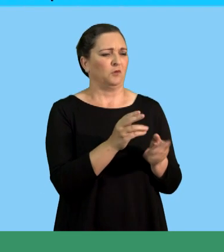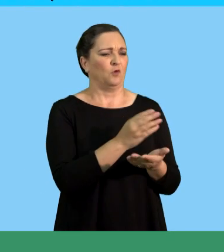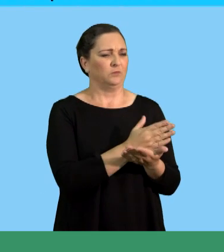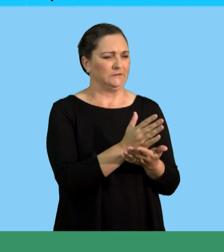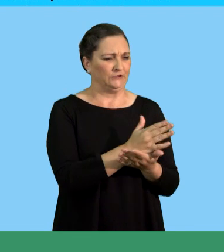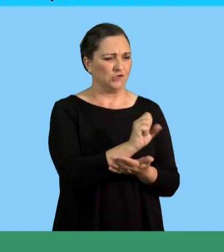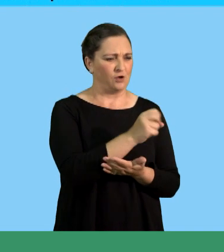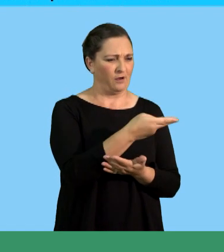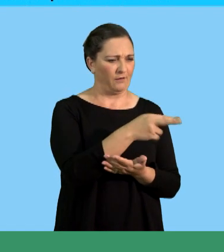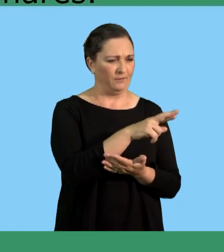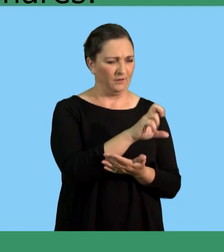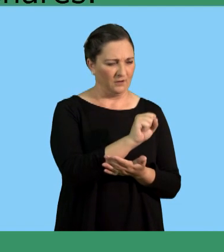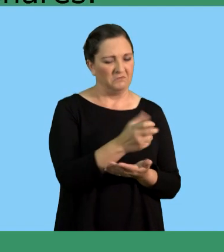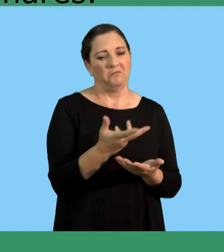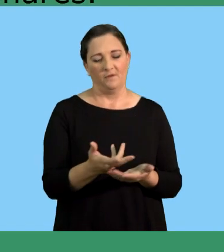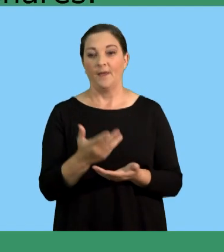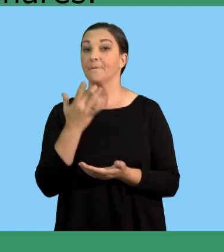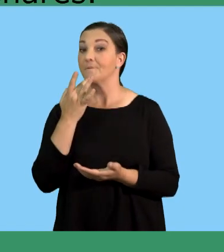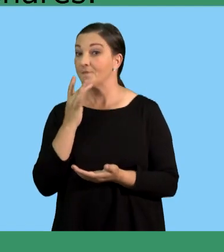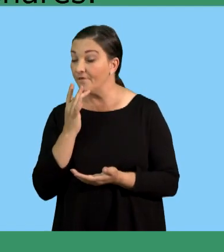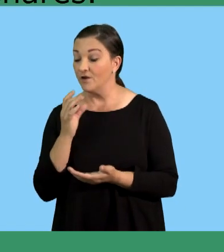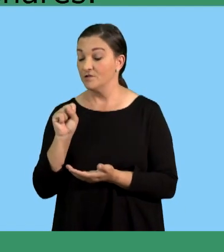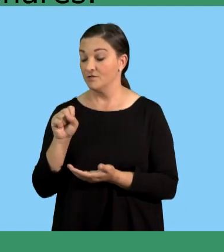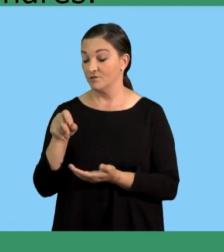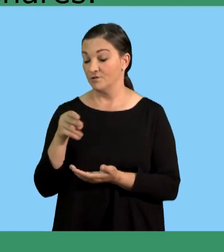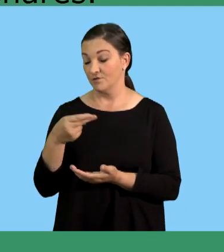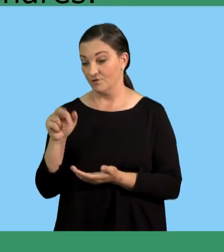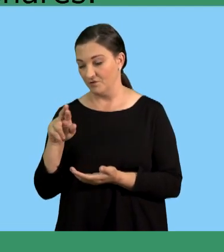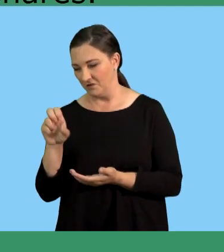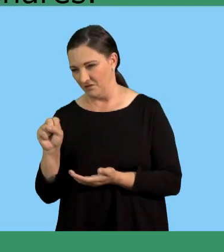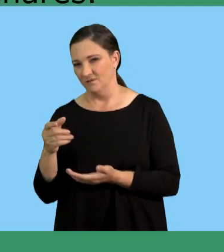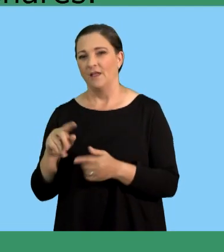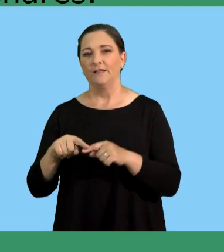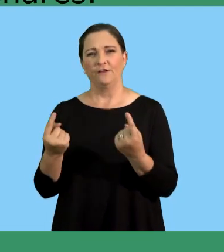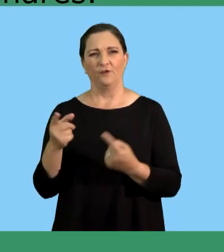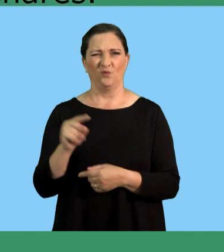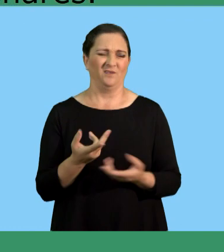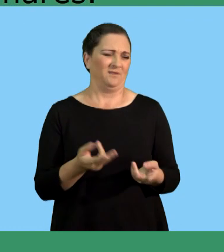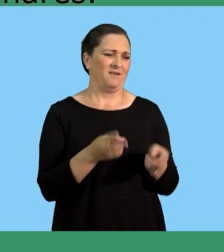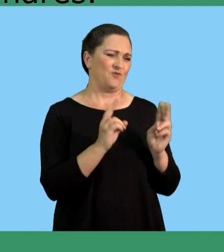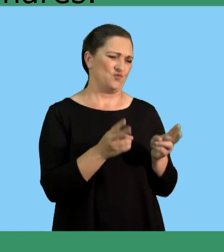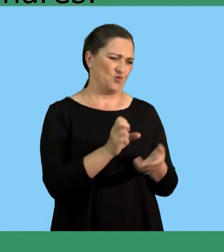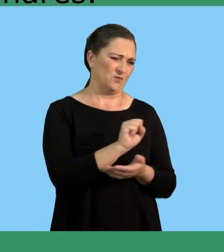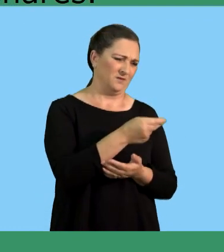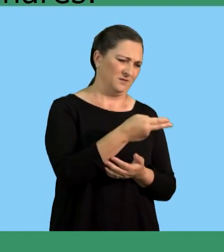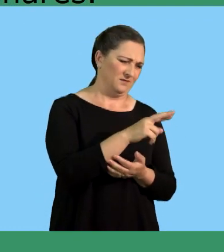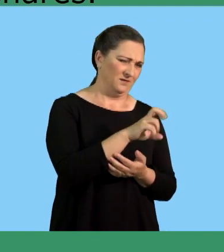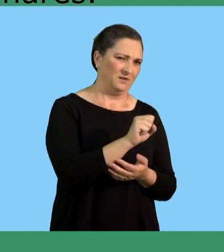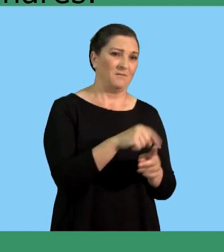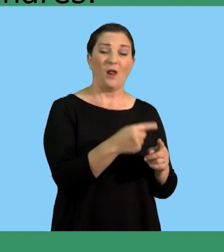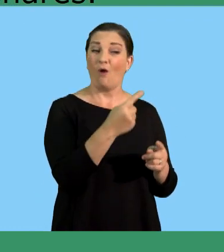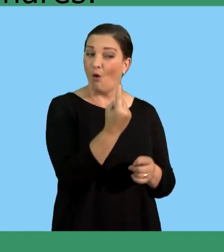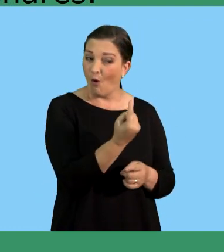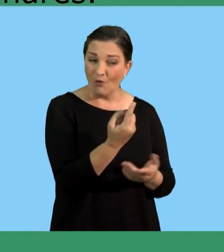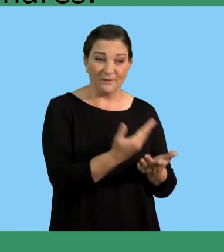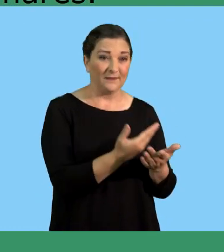preference shares. Now, ordinary shares, what do we mean by that? These are shares that only